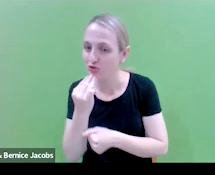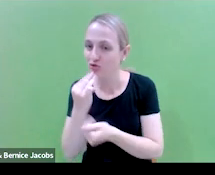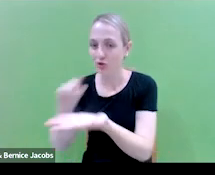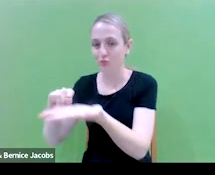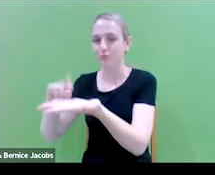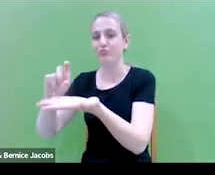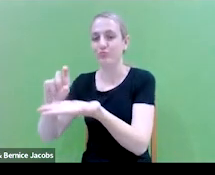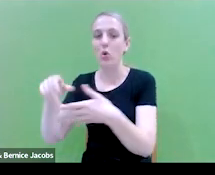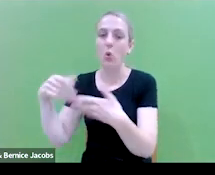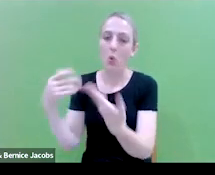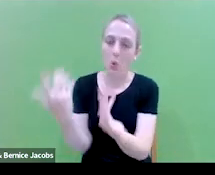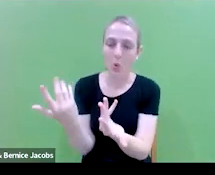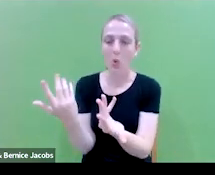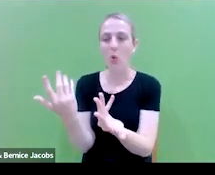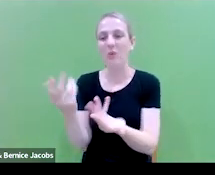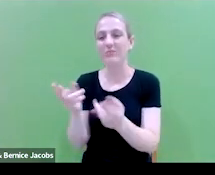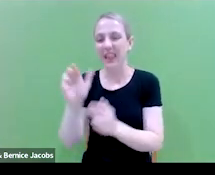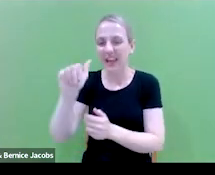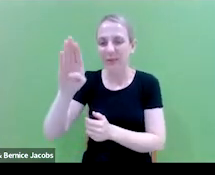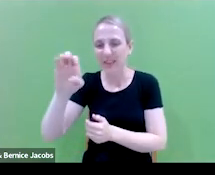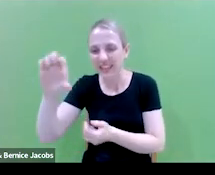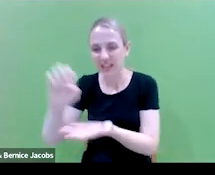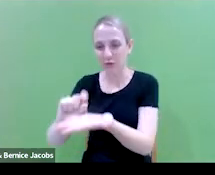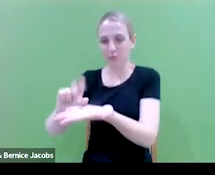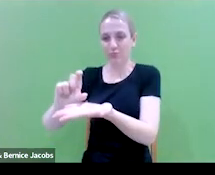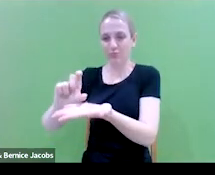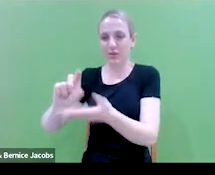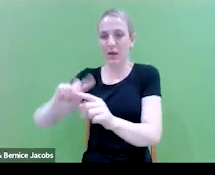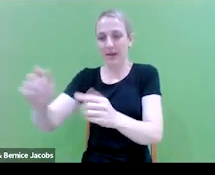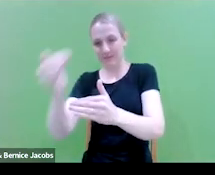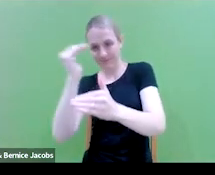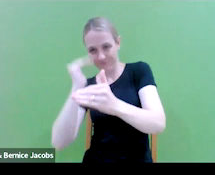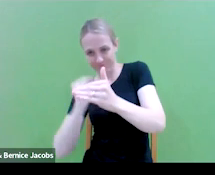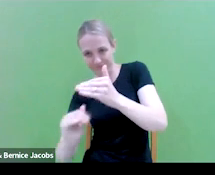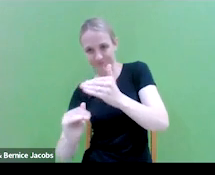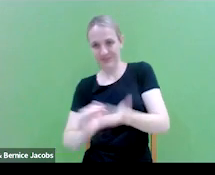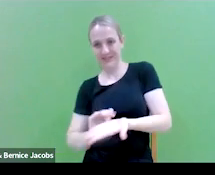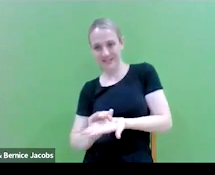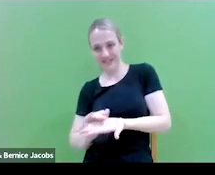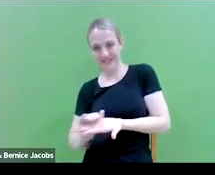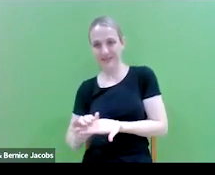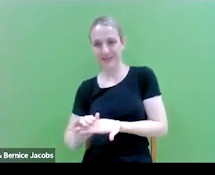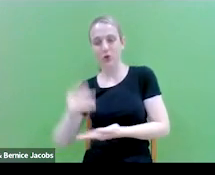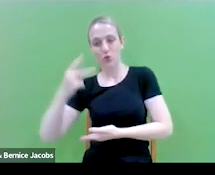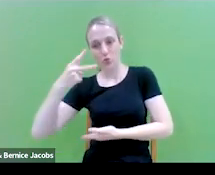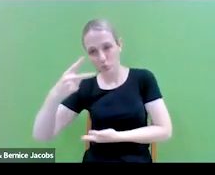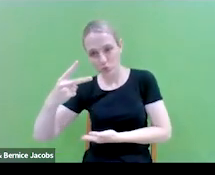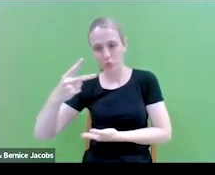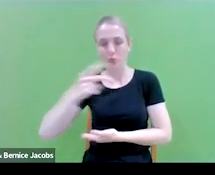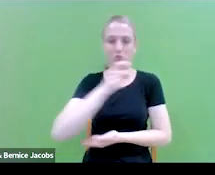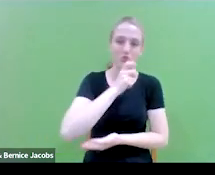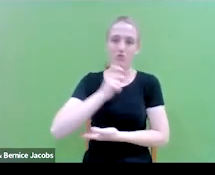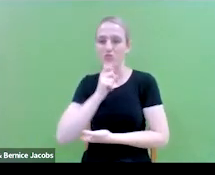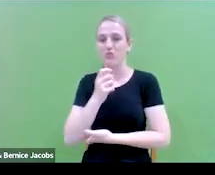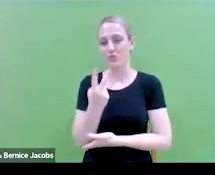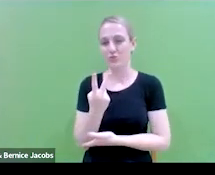text embossed, but then it is recommended that you have the Braille underneath as well. So two different users, it's essentially